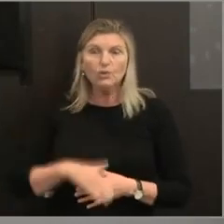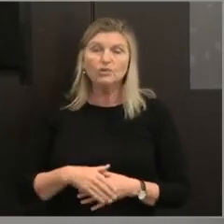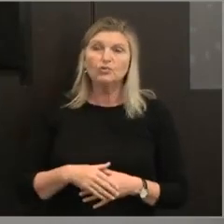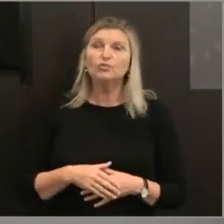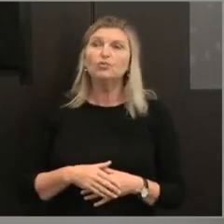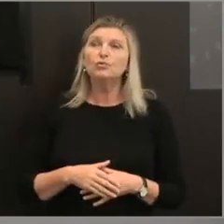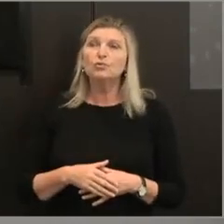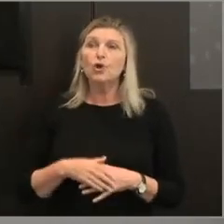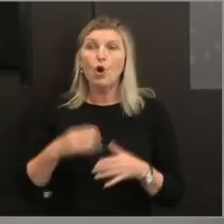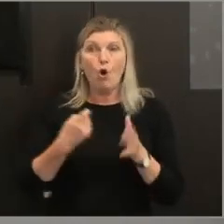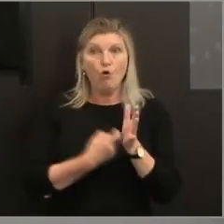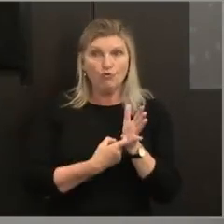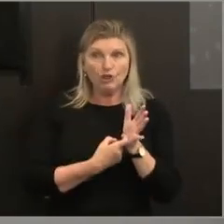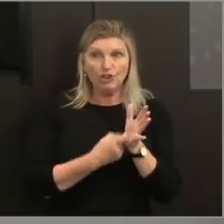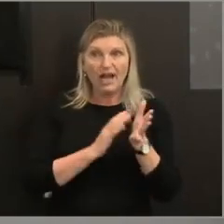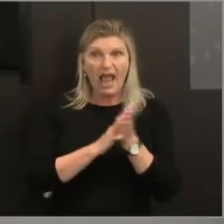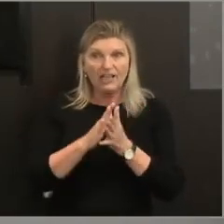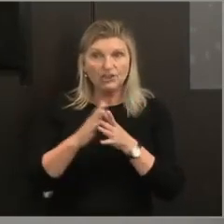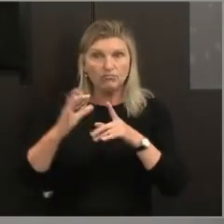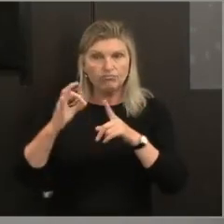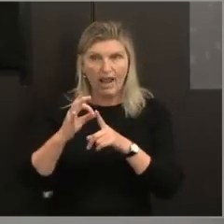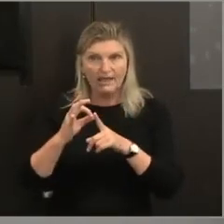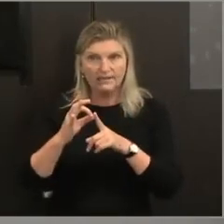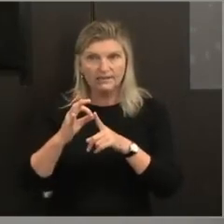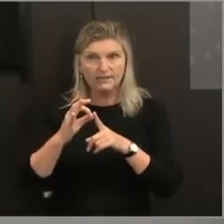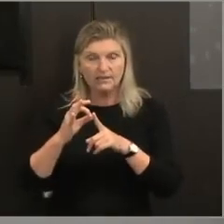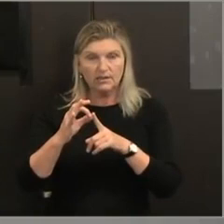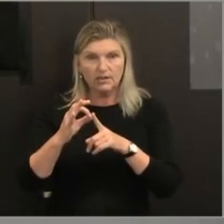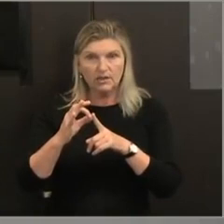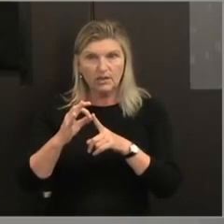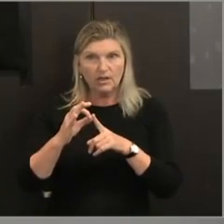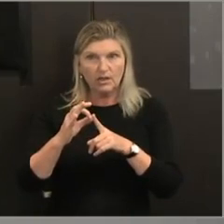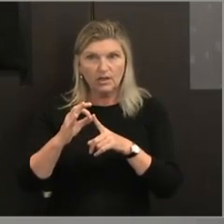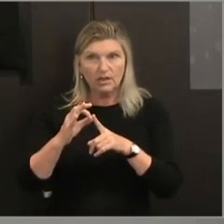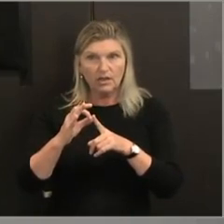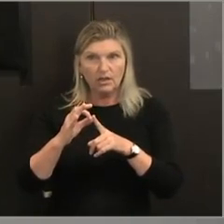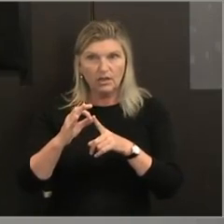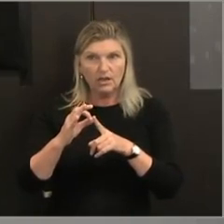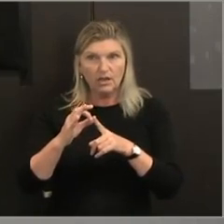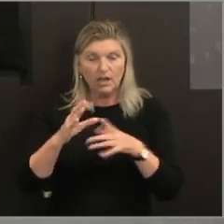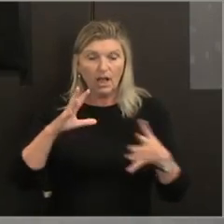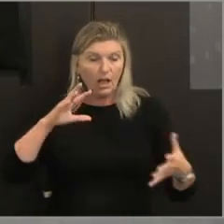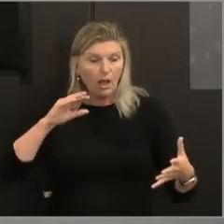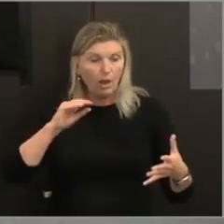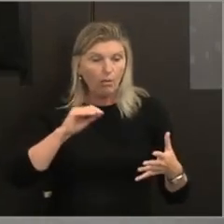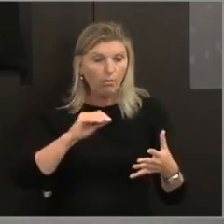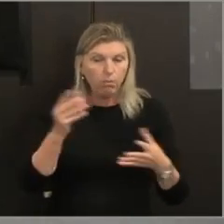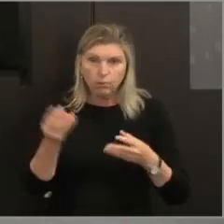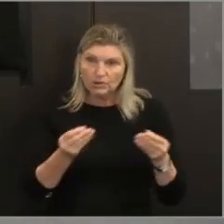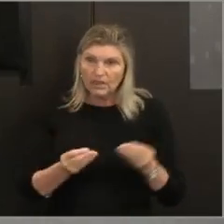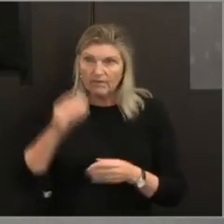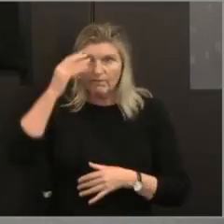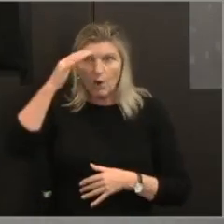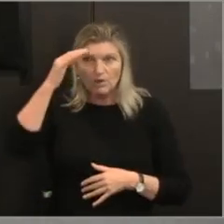its philosophical intent in a paper at the 19th Annual Conference of Charities and Correction,